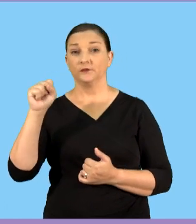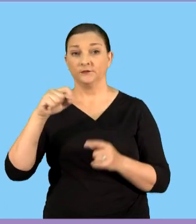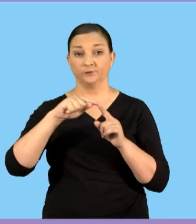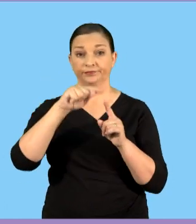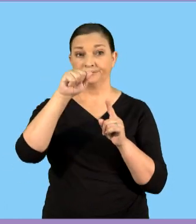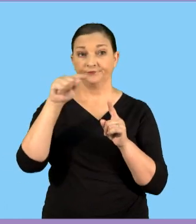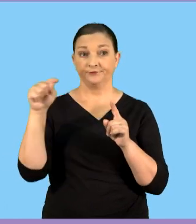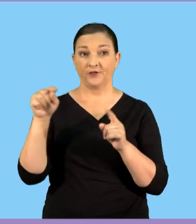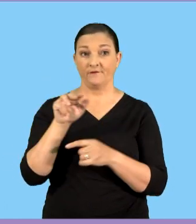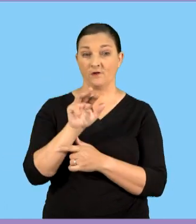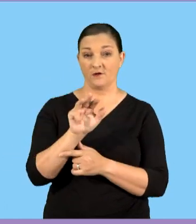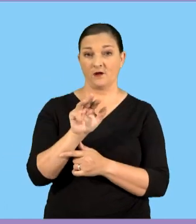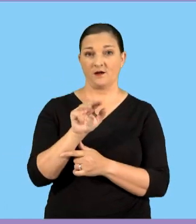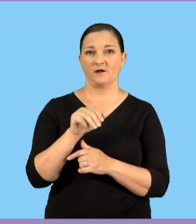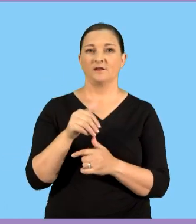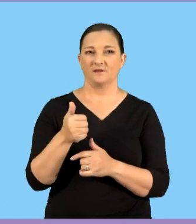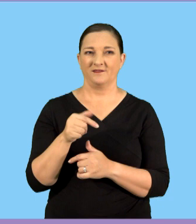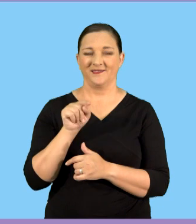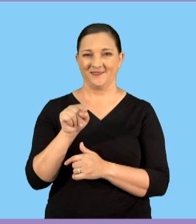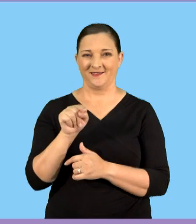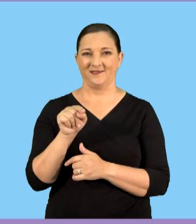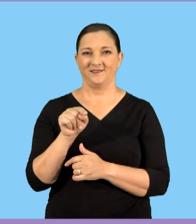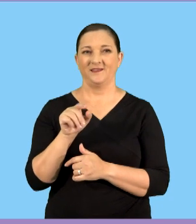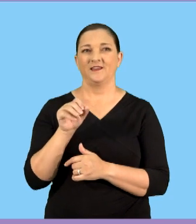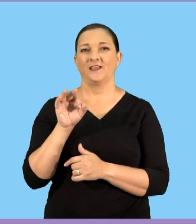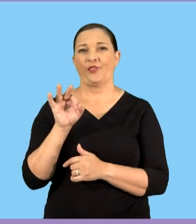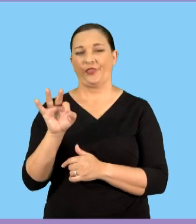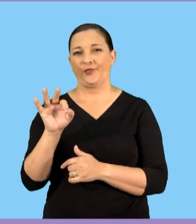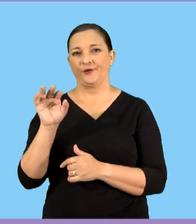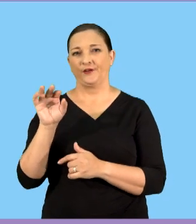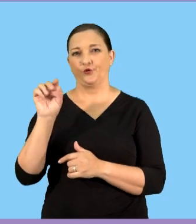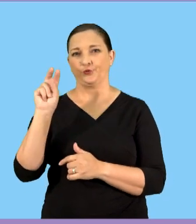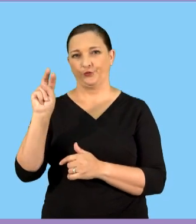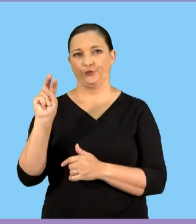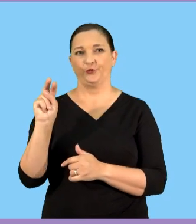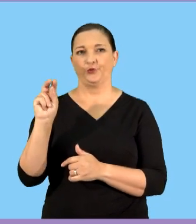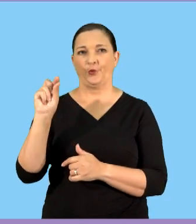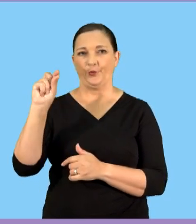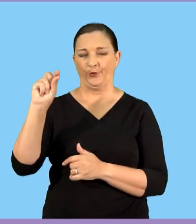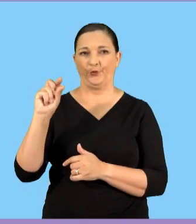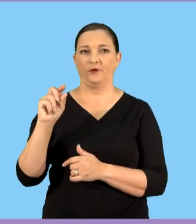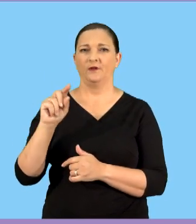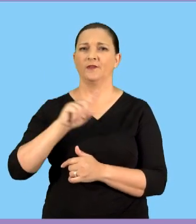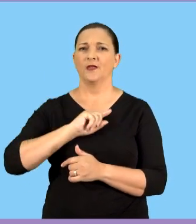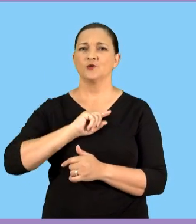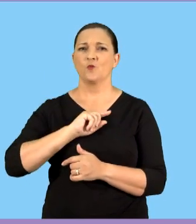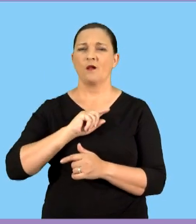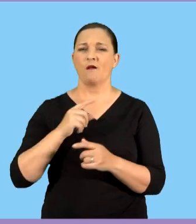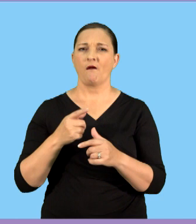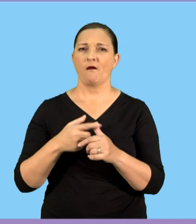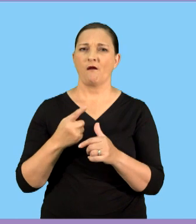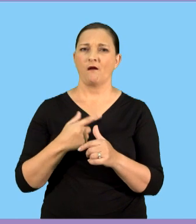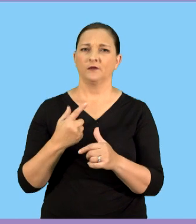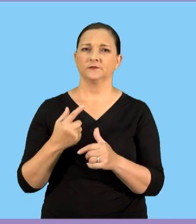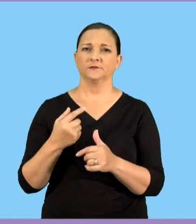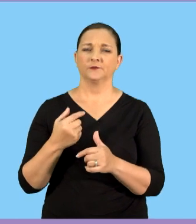9 is the square root of 3 squared, and our answer there is 3. And our answer there is a positive because we've